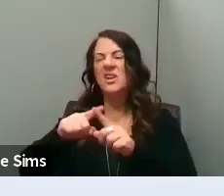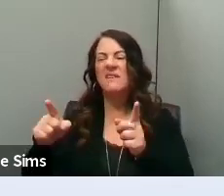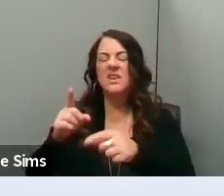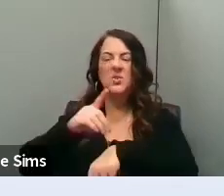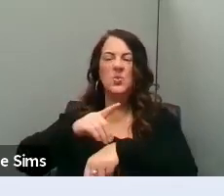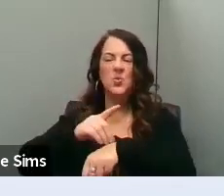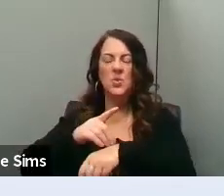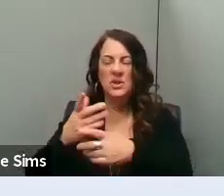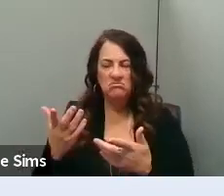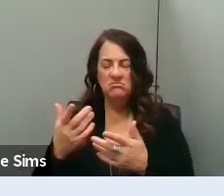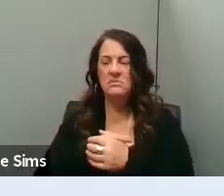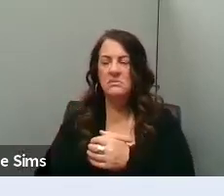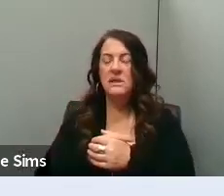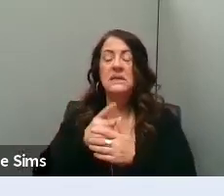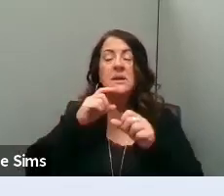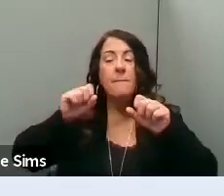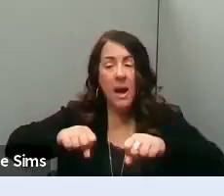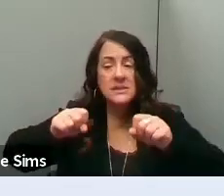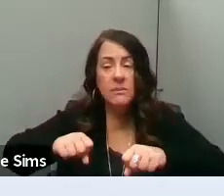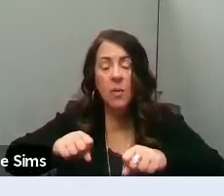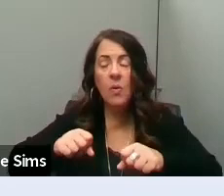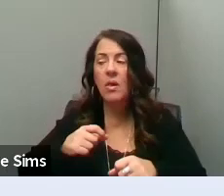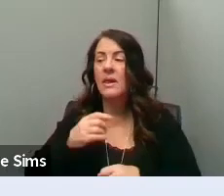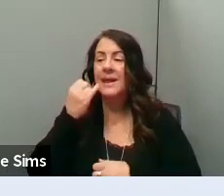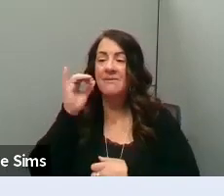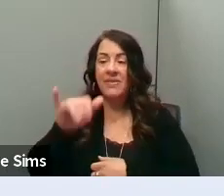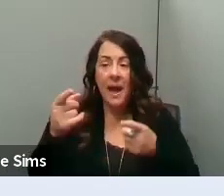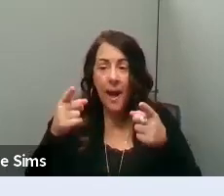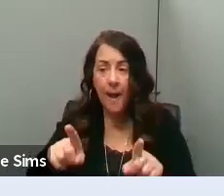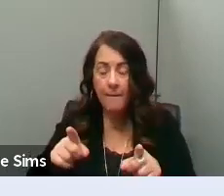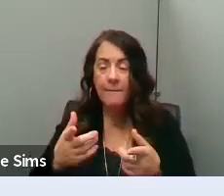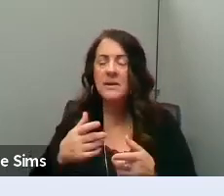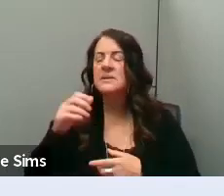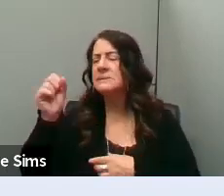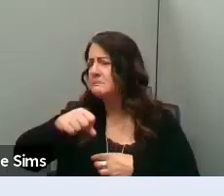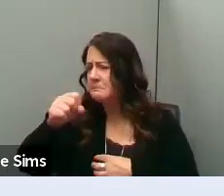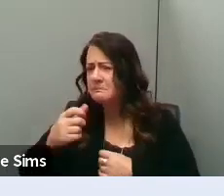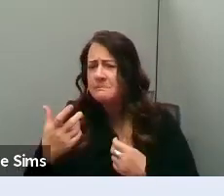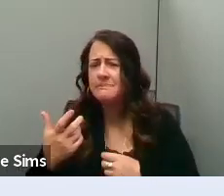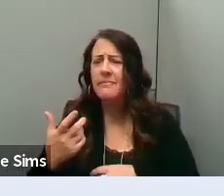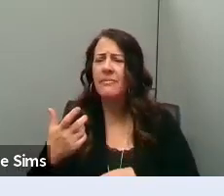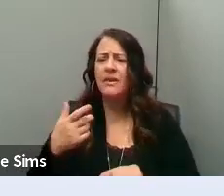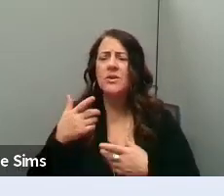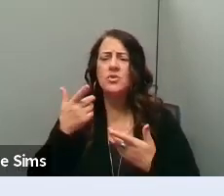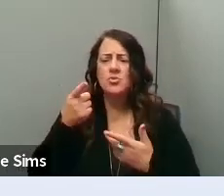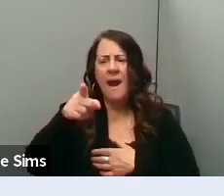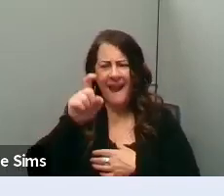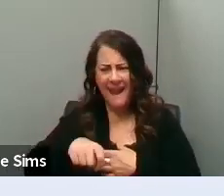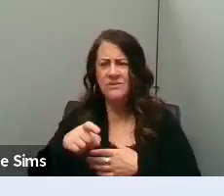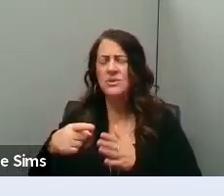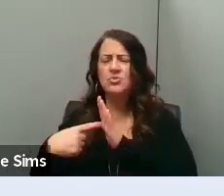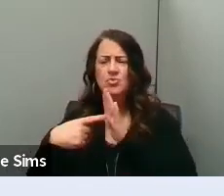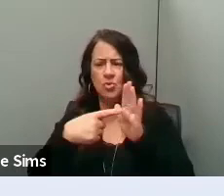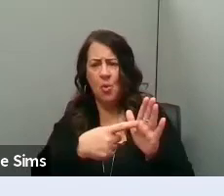favored accommodation, but it is possible. If that happens, then you have to do the job that you're